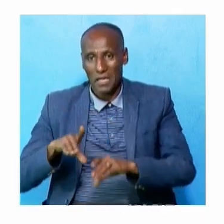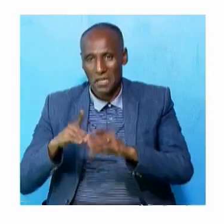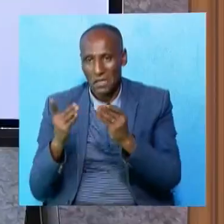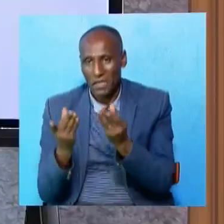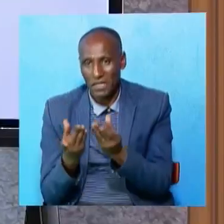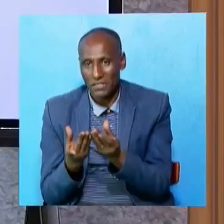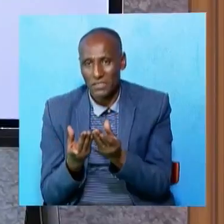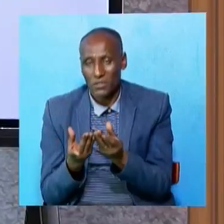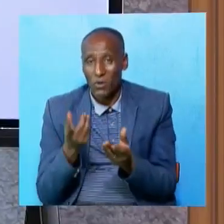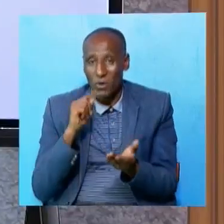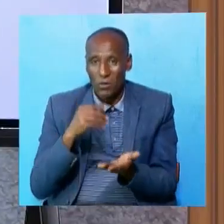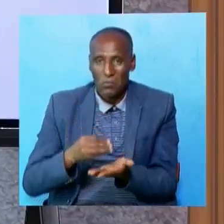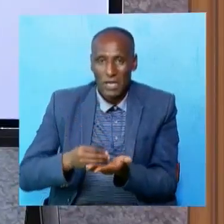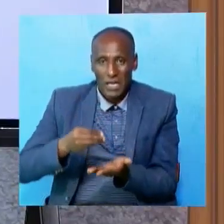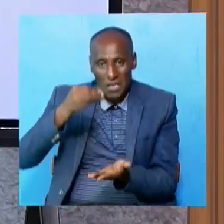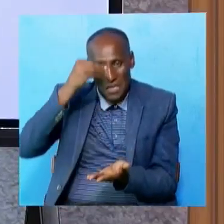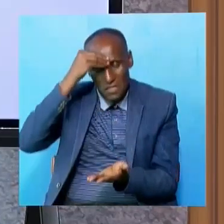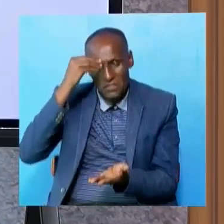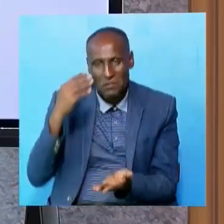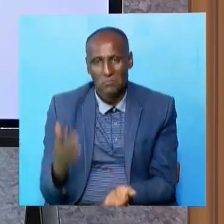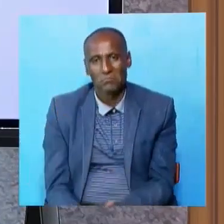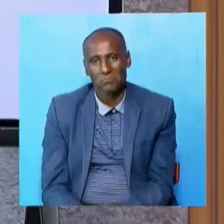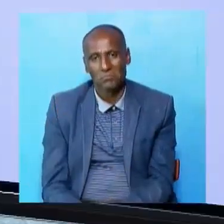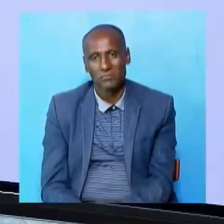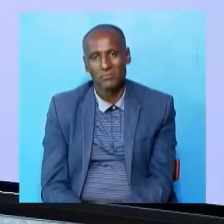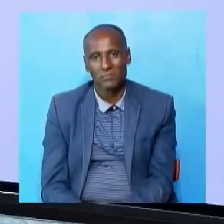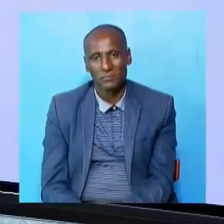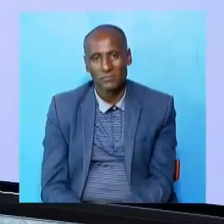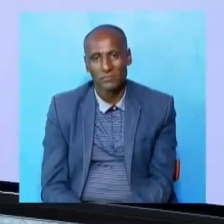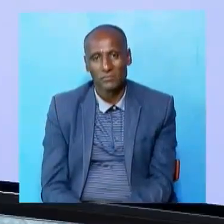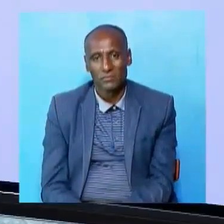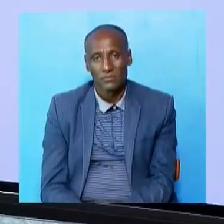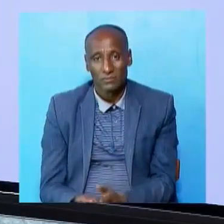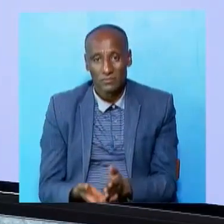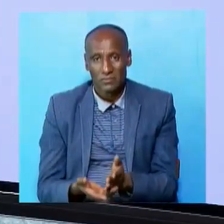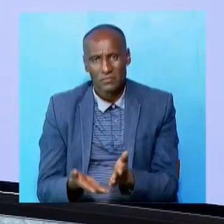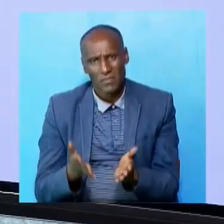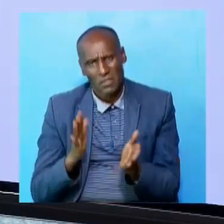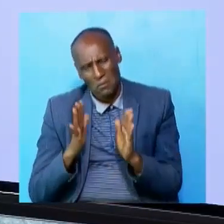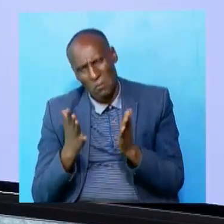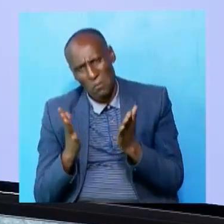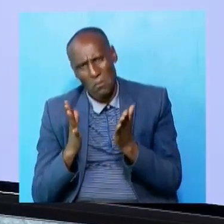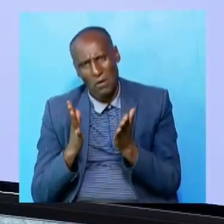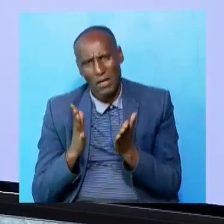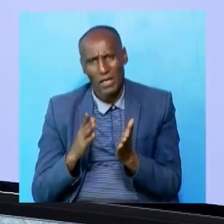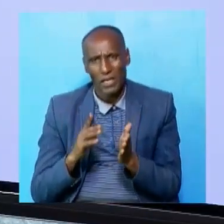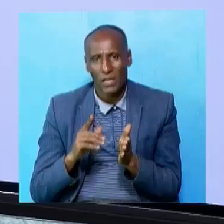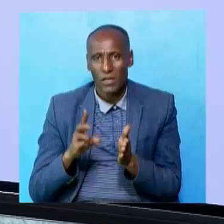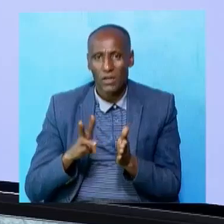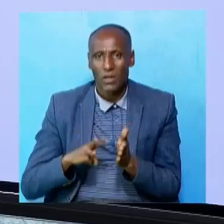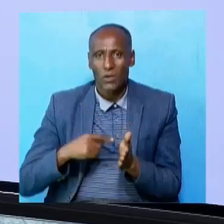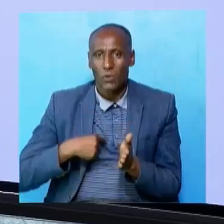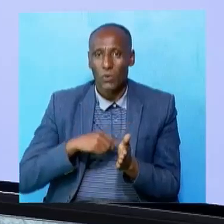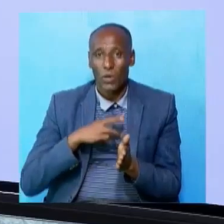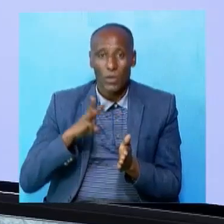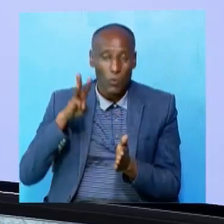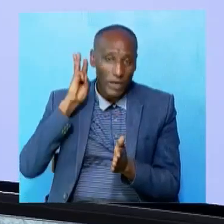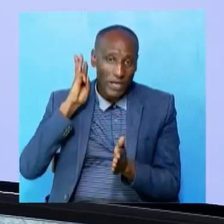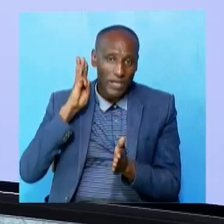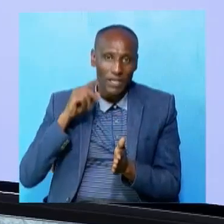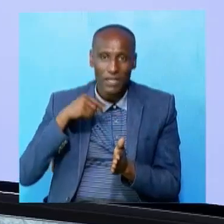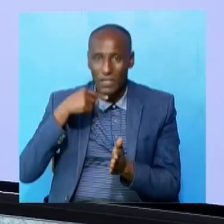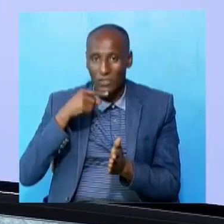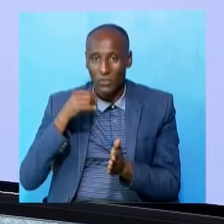or my lesson. Look, while we were talking, yeah, while we were